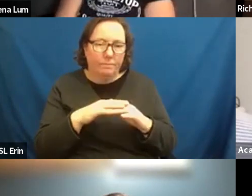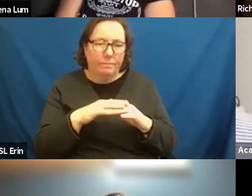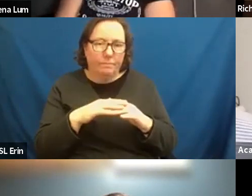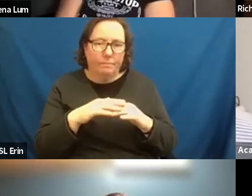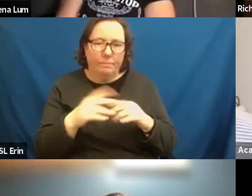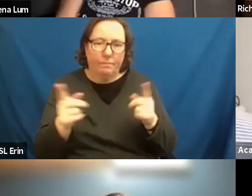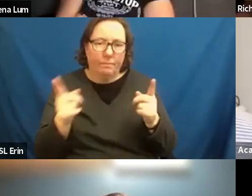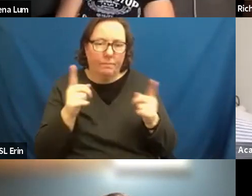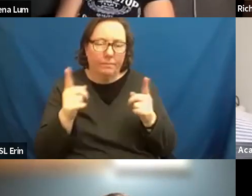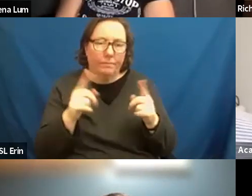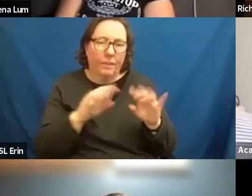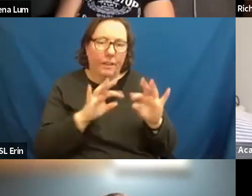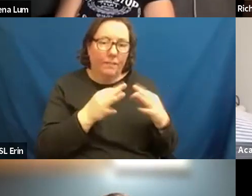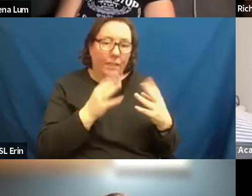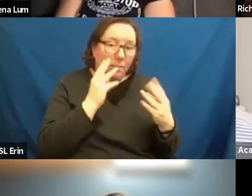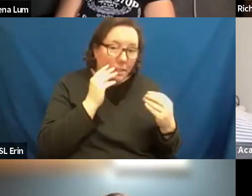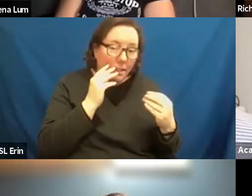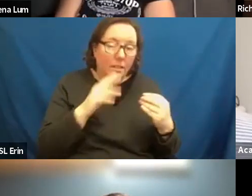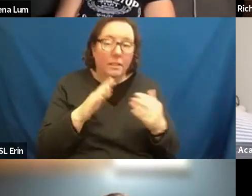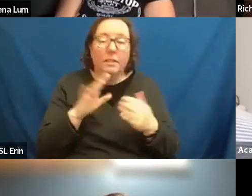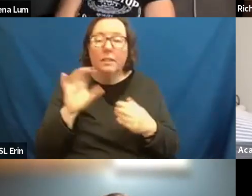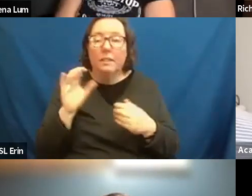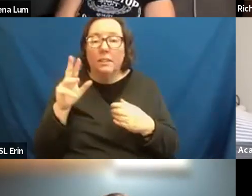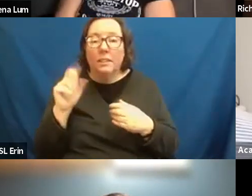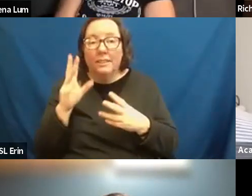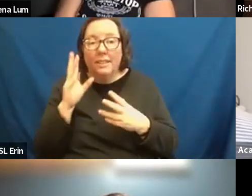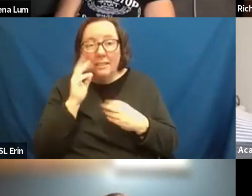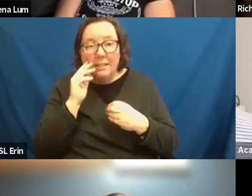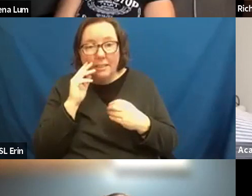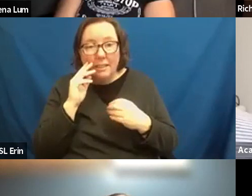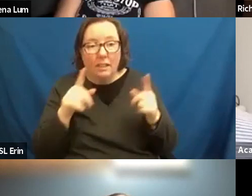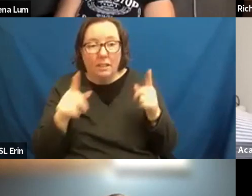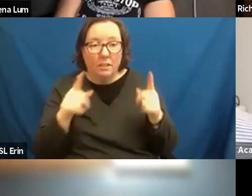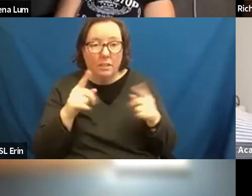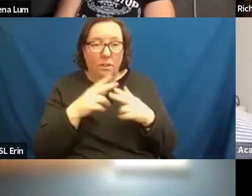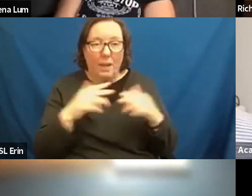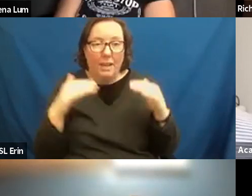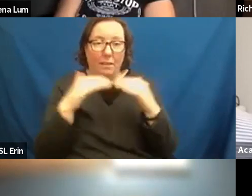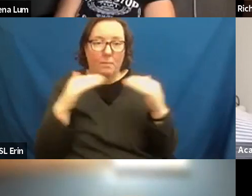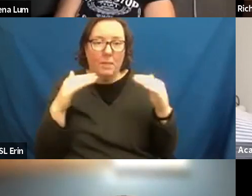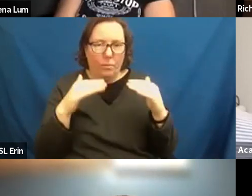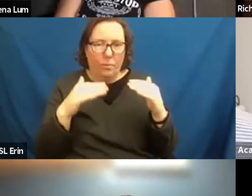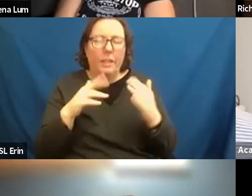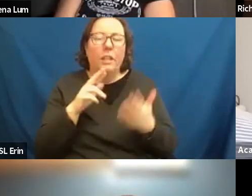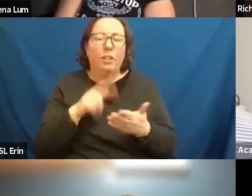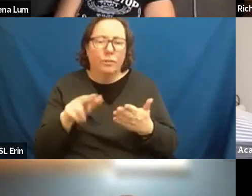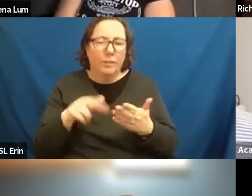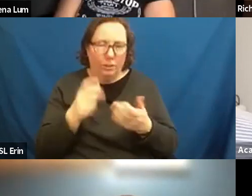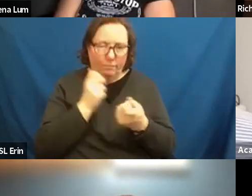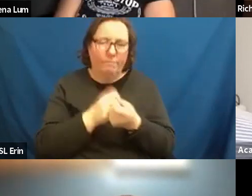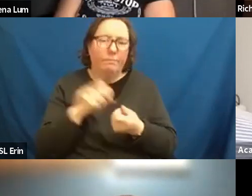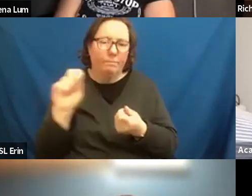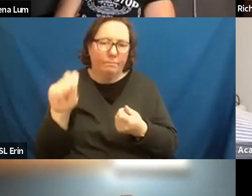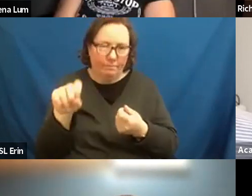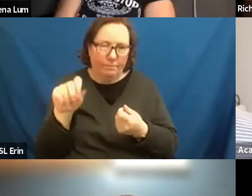the family data and the census data, neighborhood data equally, if you felt